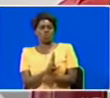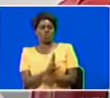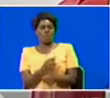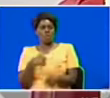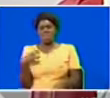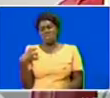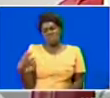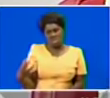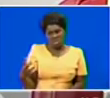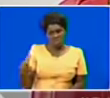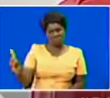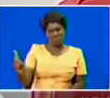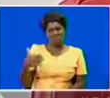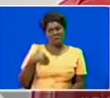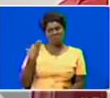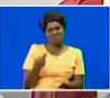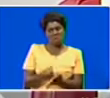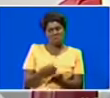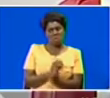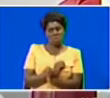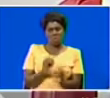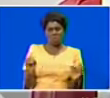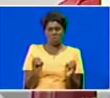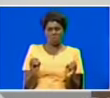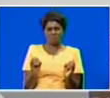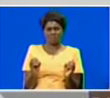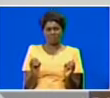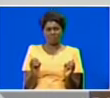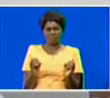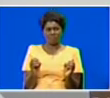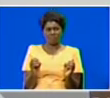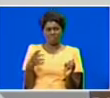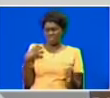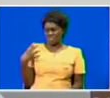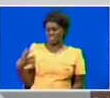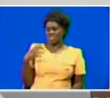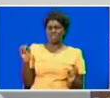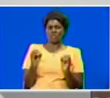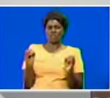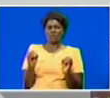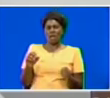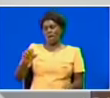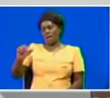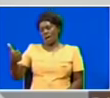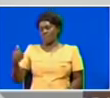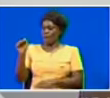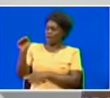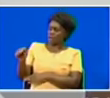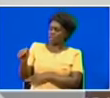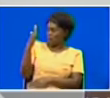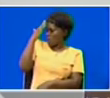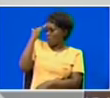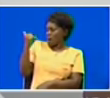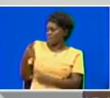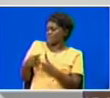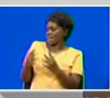guy. I don't have money. So that's why I'm asking Kenyans to donate to my campaign. And you're always talking about that you're not a rich guy. But then someone would ask, why did you start